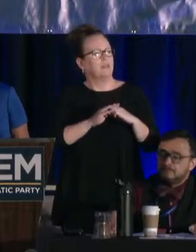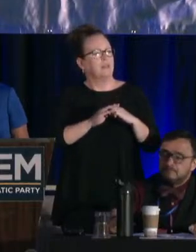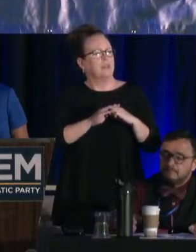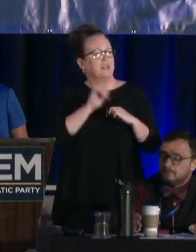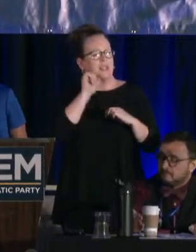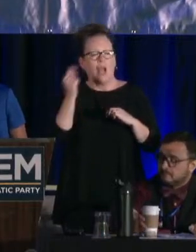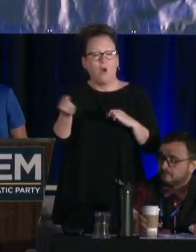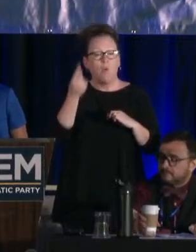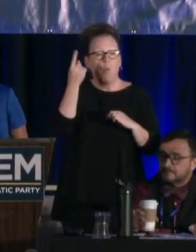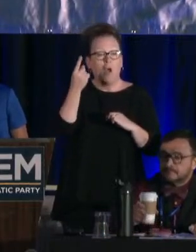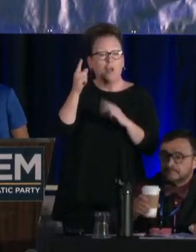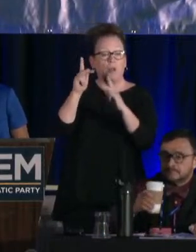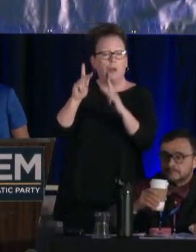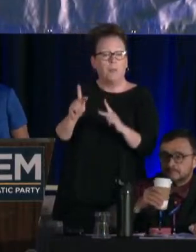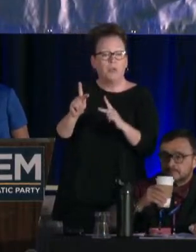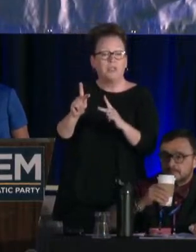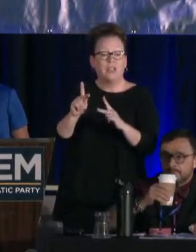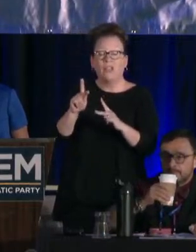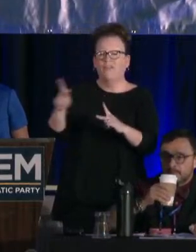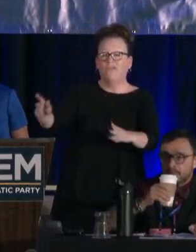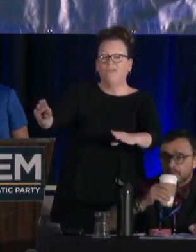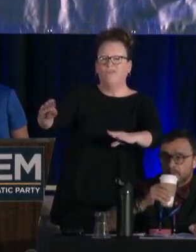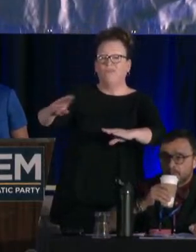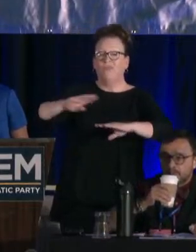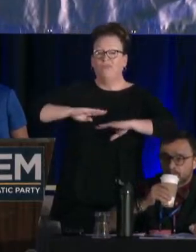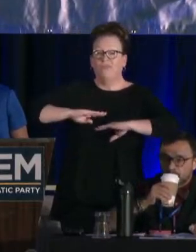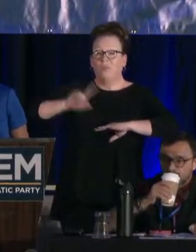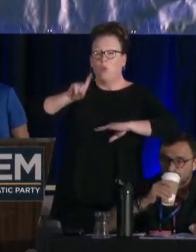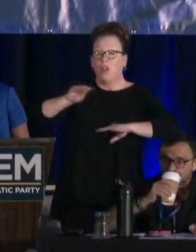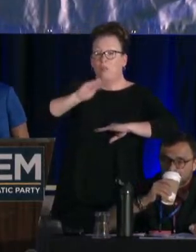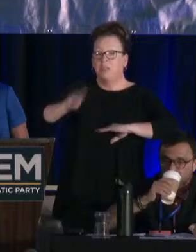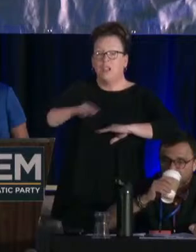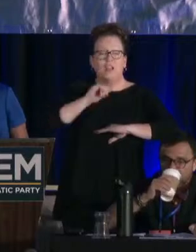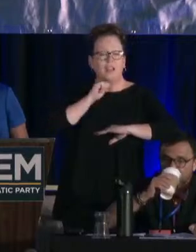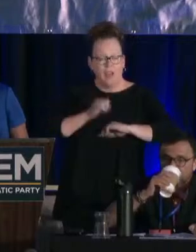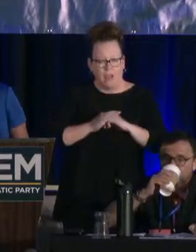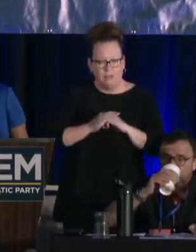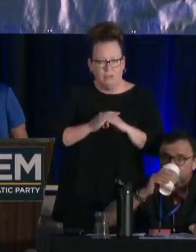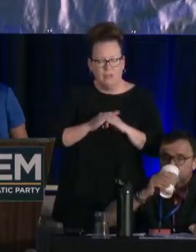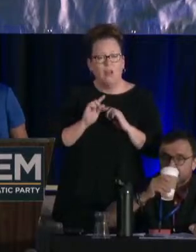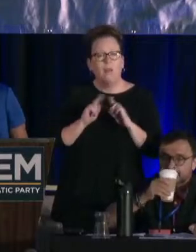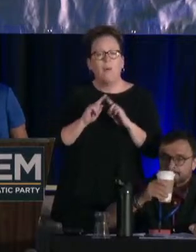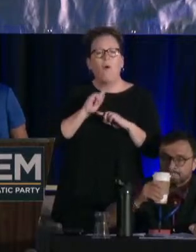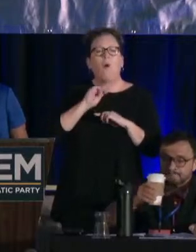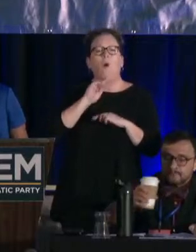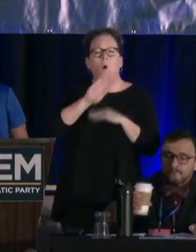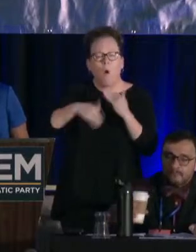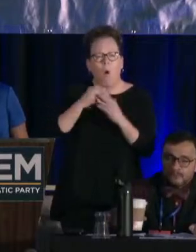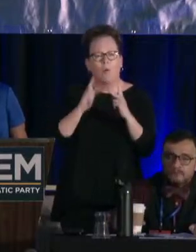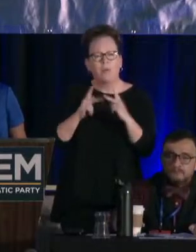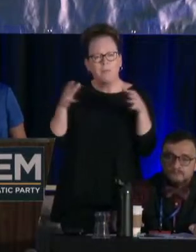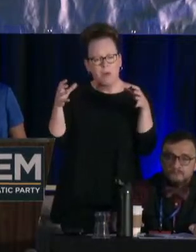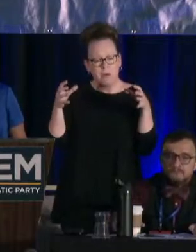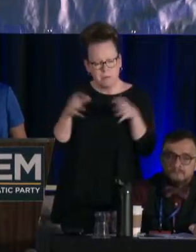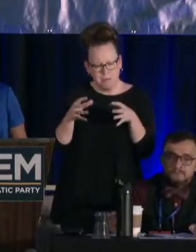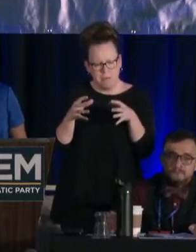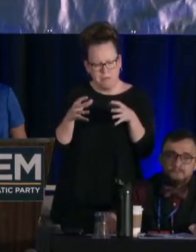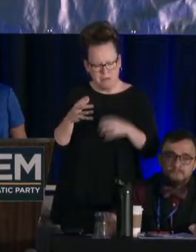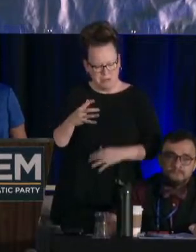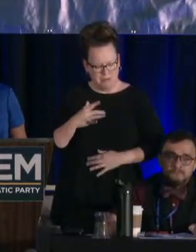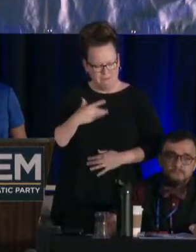was 100% happy and satisfied, but everybody came away